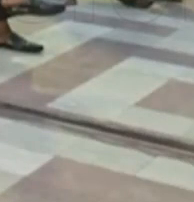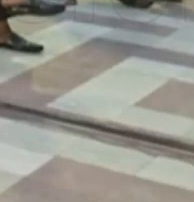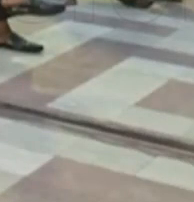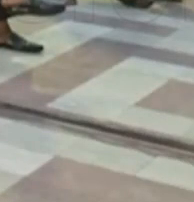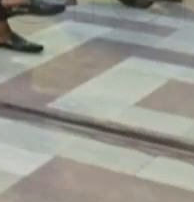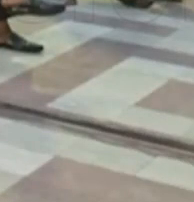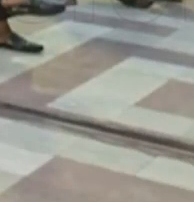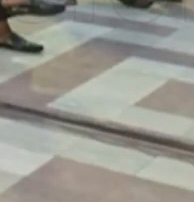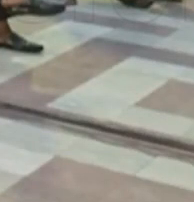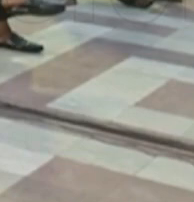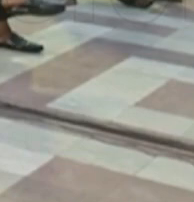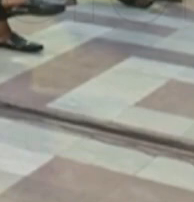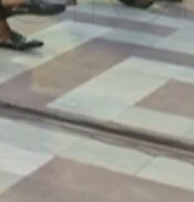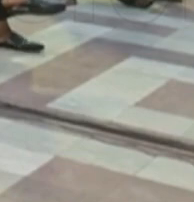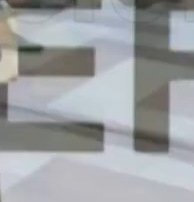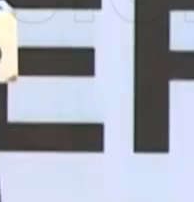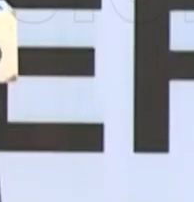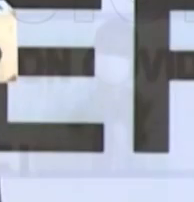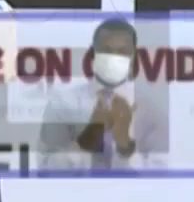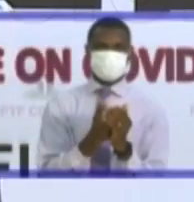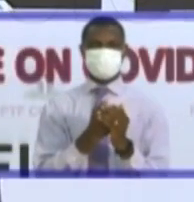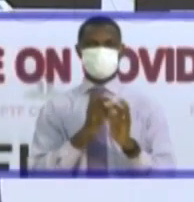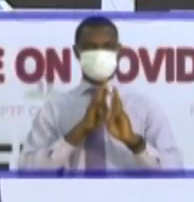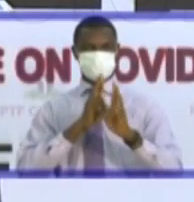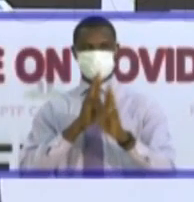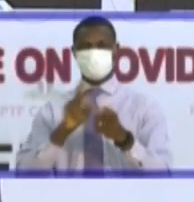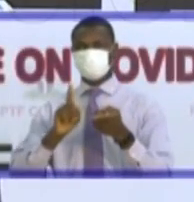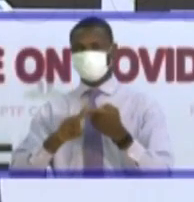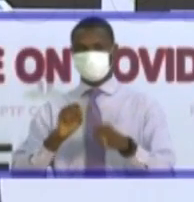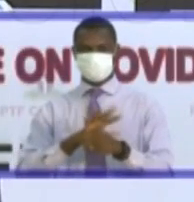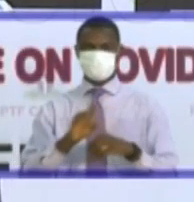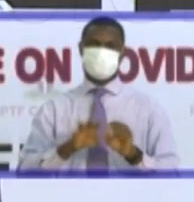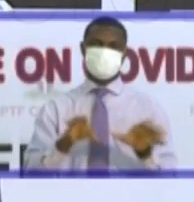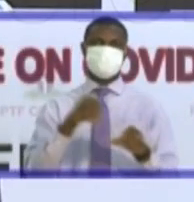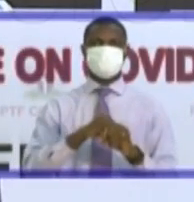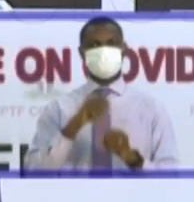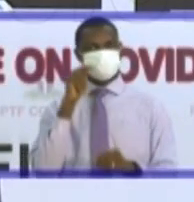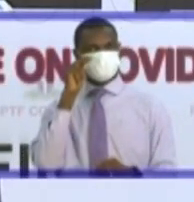status and align all response to COVID-19 outbreak in the country.